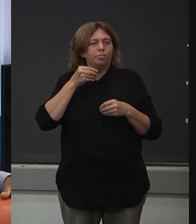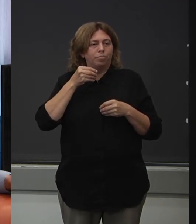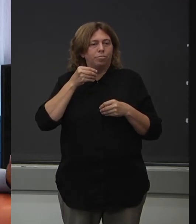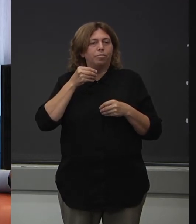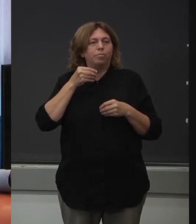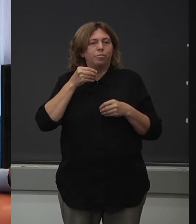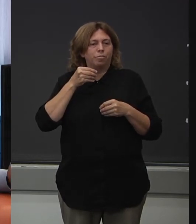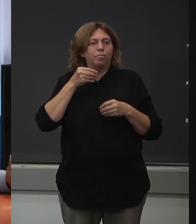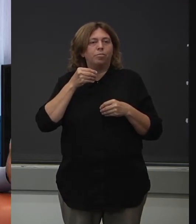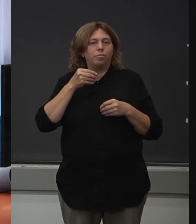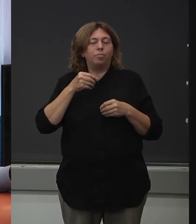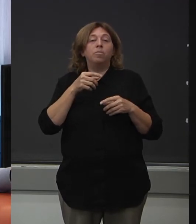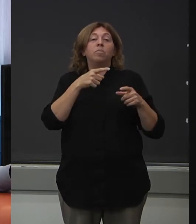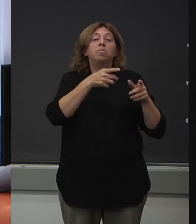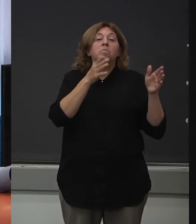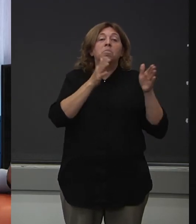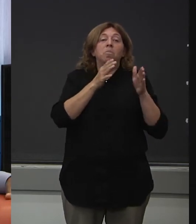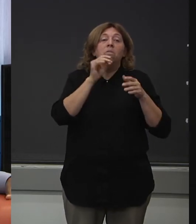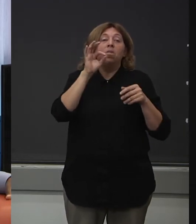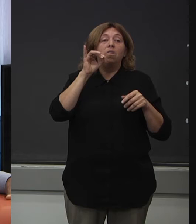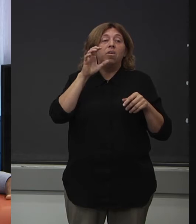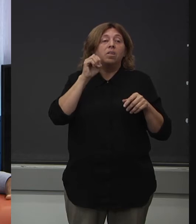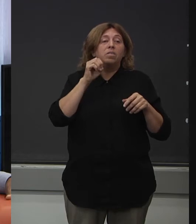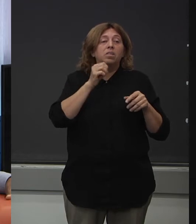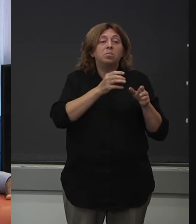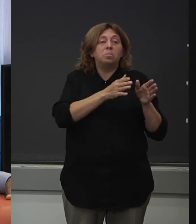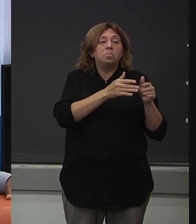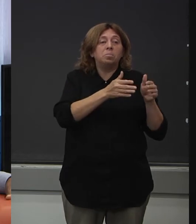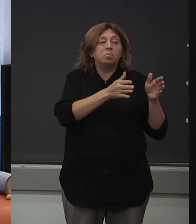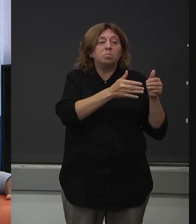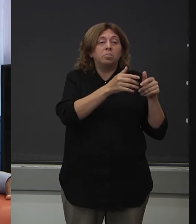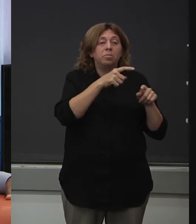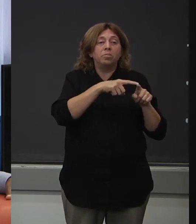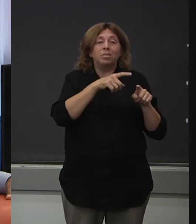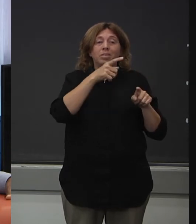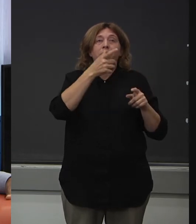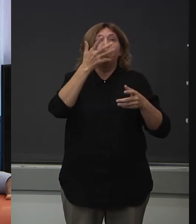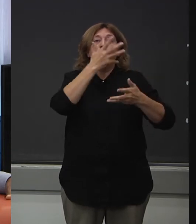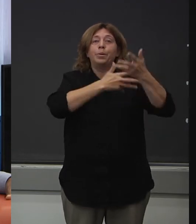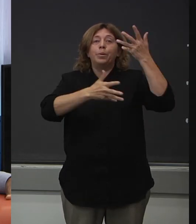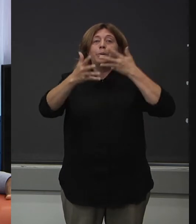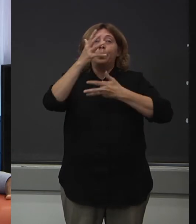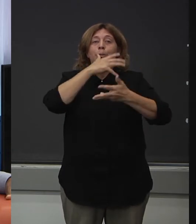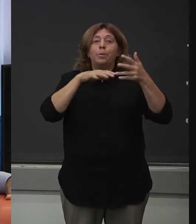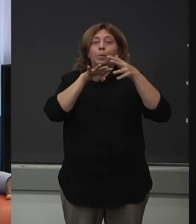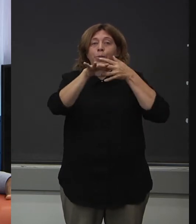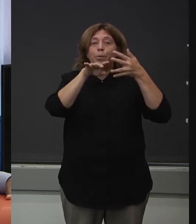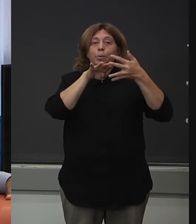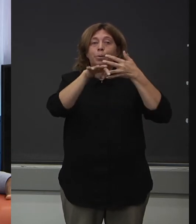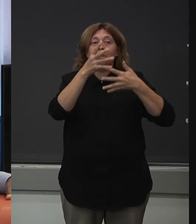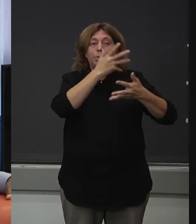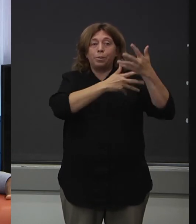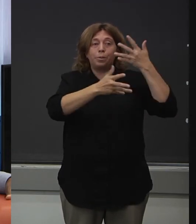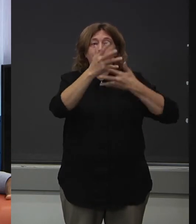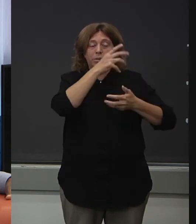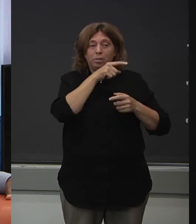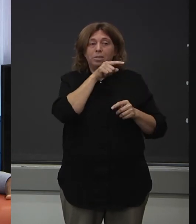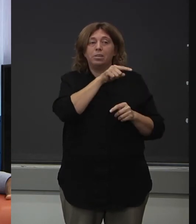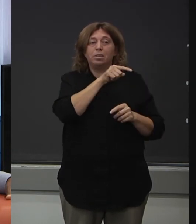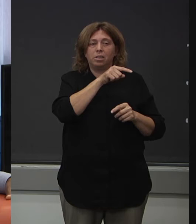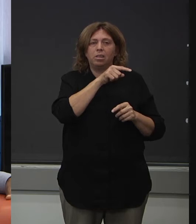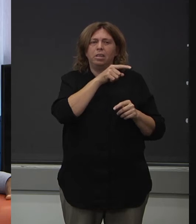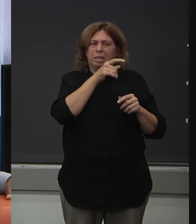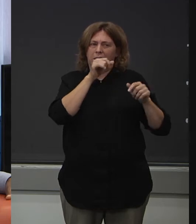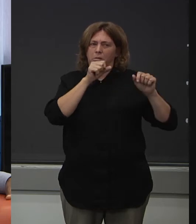offices with poor ventilation, small spaces with poor ventilation, you're going to see aerosolization playing a part